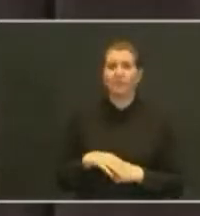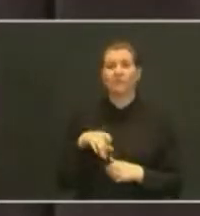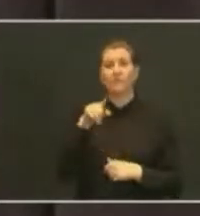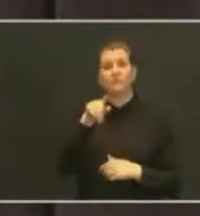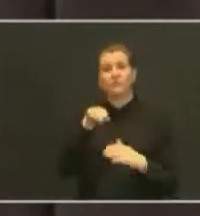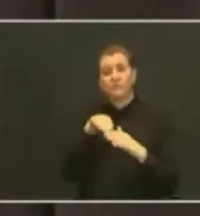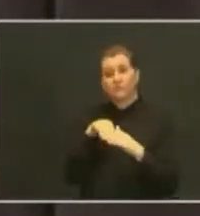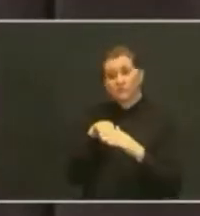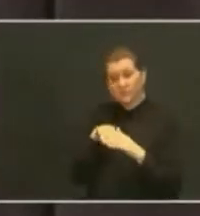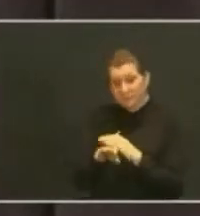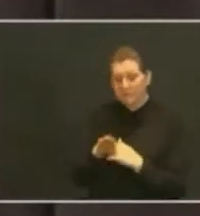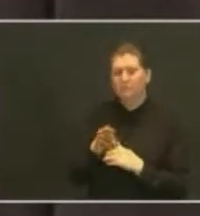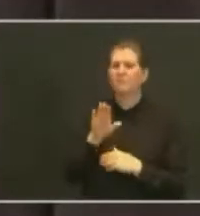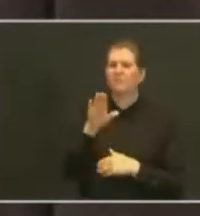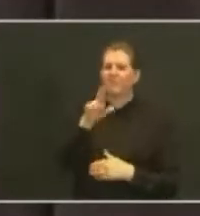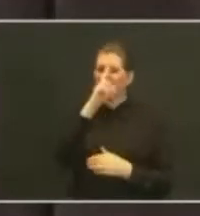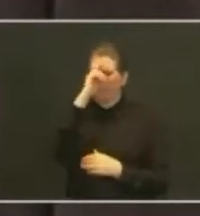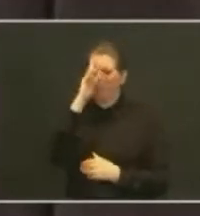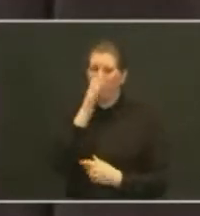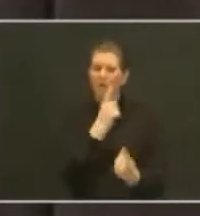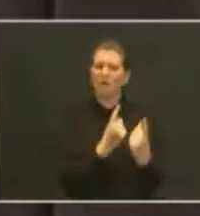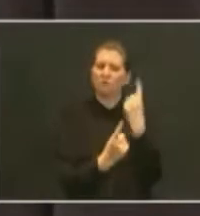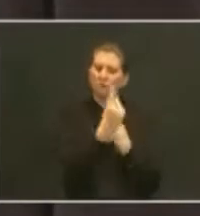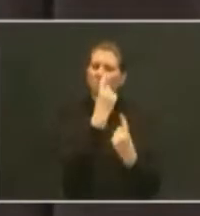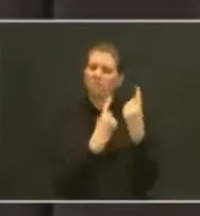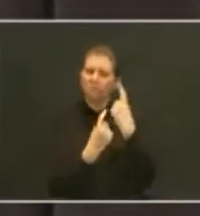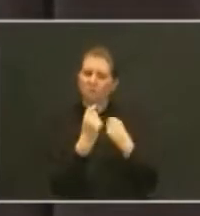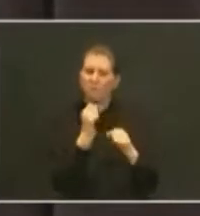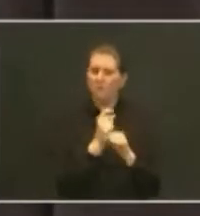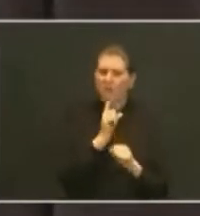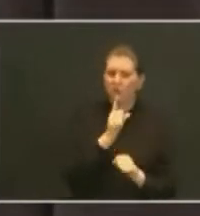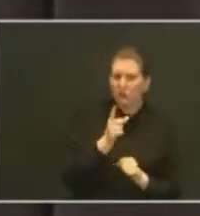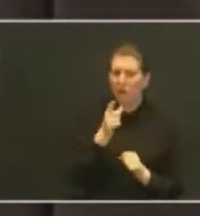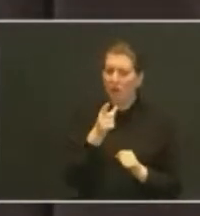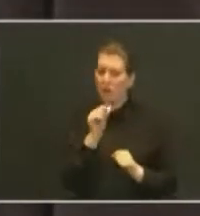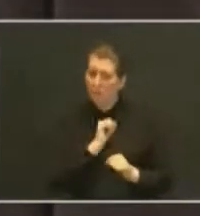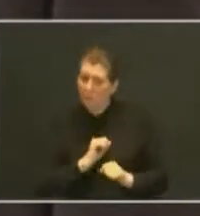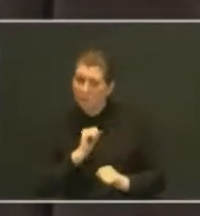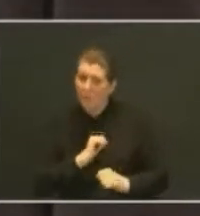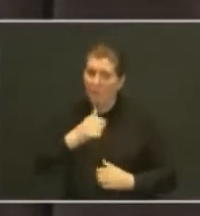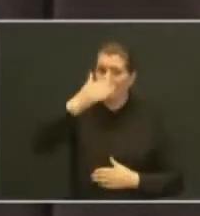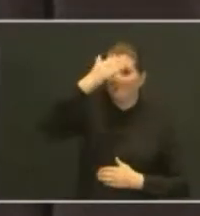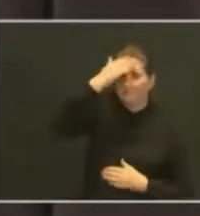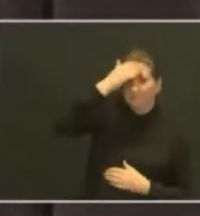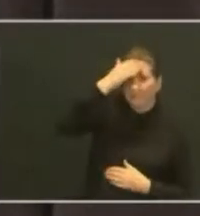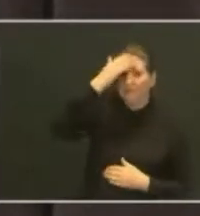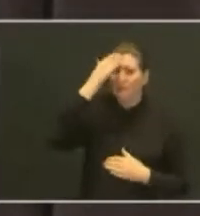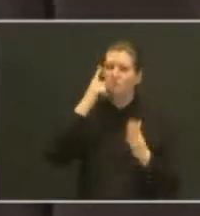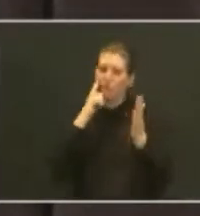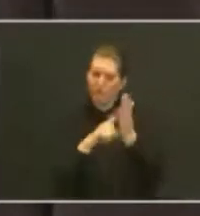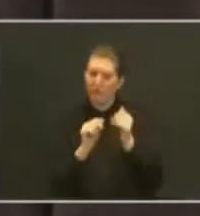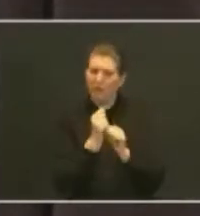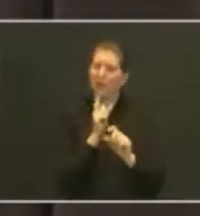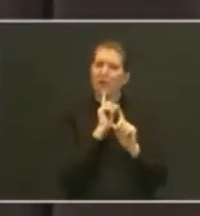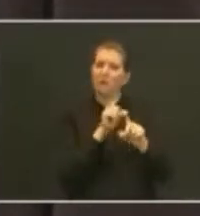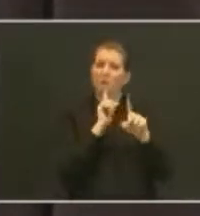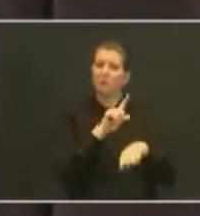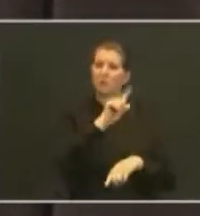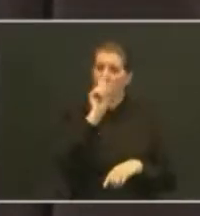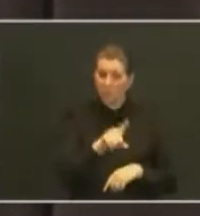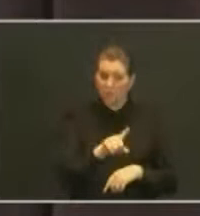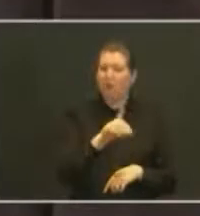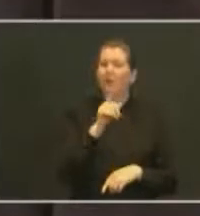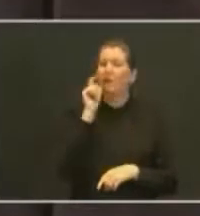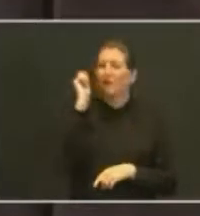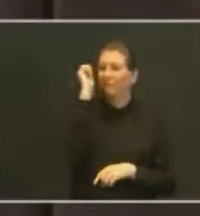and symptoms of COVID-19 upon entry, and we have provided hospitals with guidance on other measures they must take to